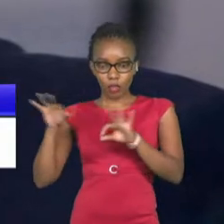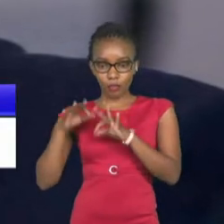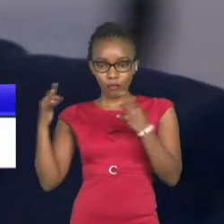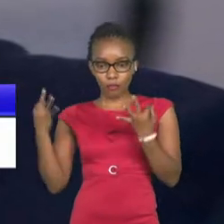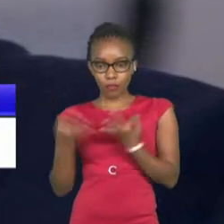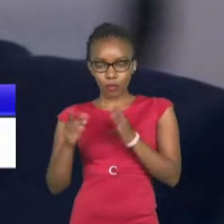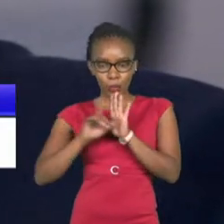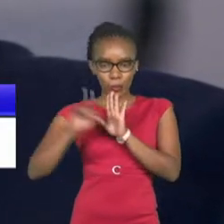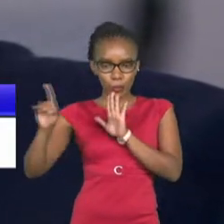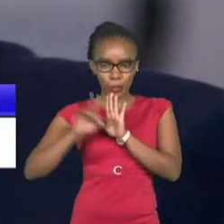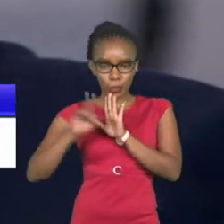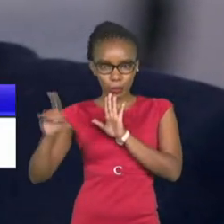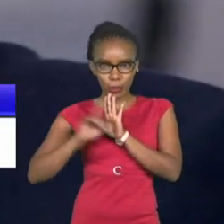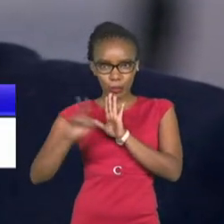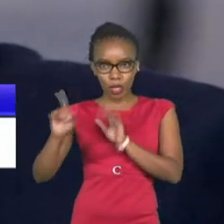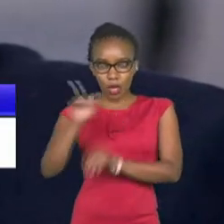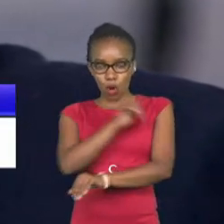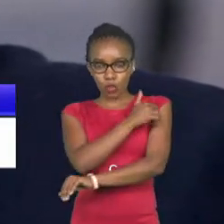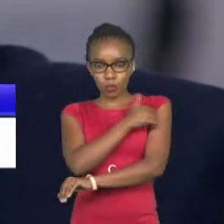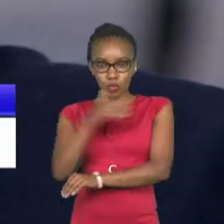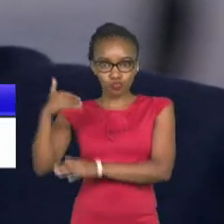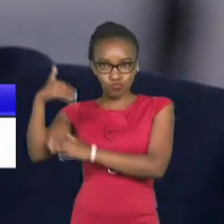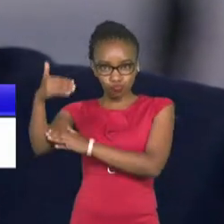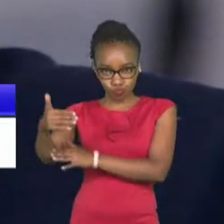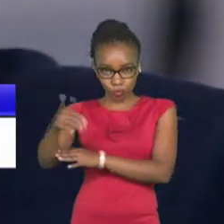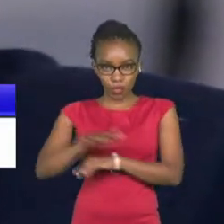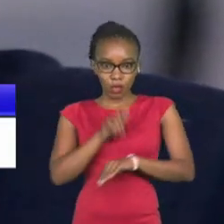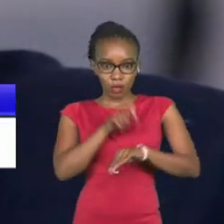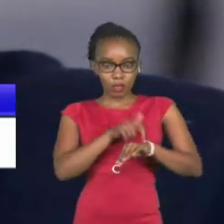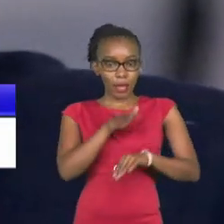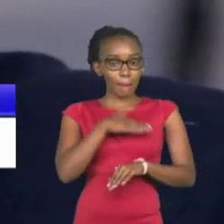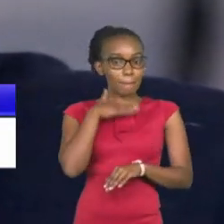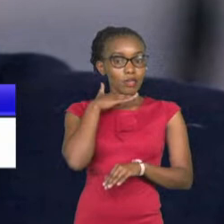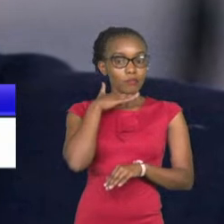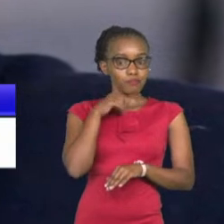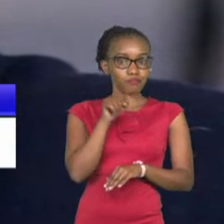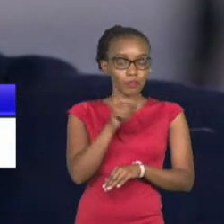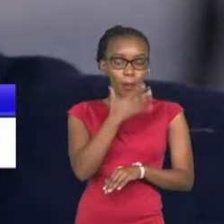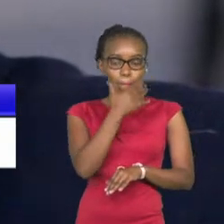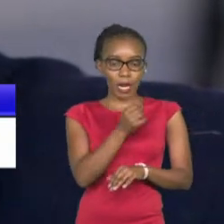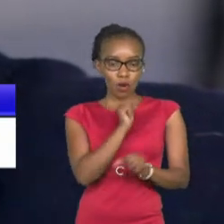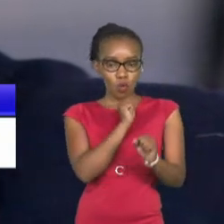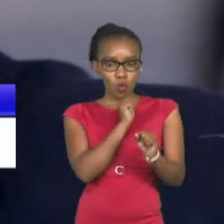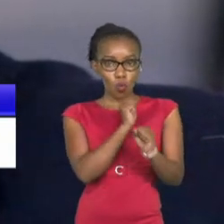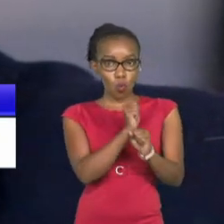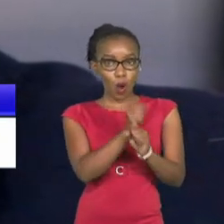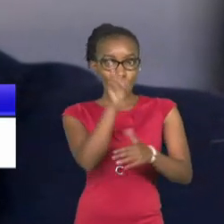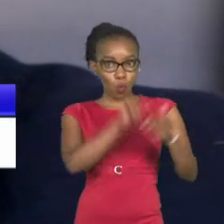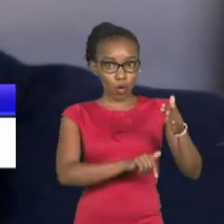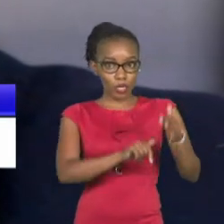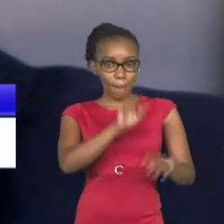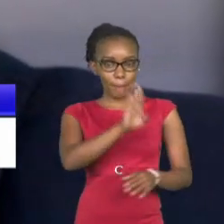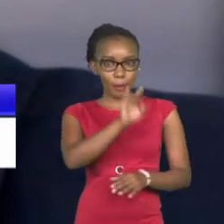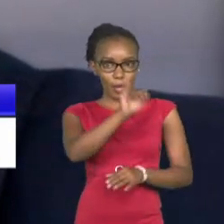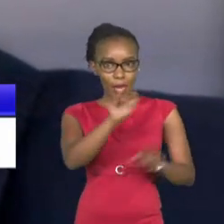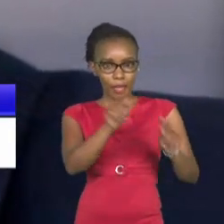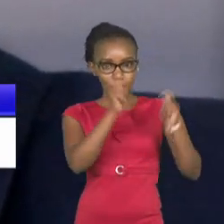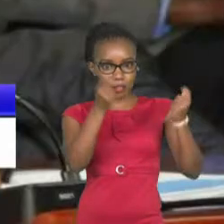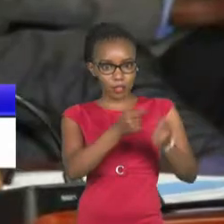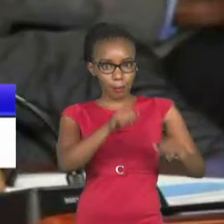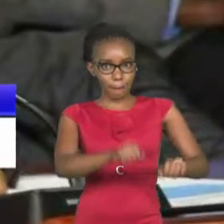in and out of hospitals. Up to his last moment, he served as the chairman of the Building Bridges Initiative Task